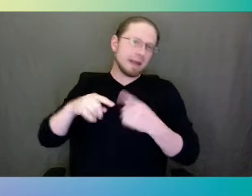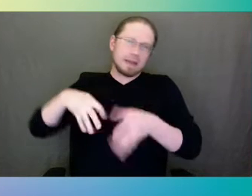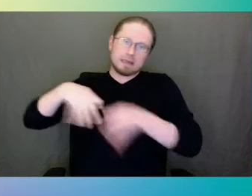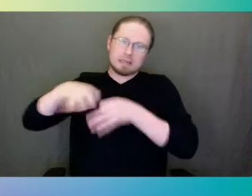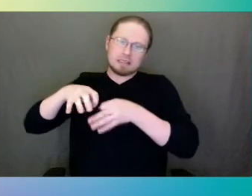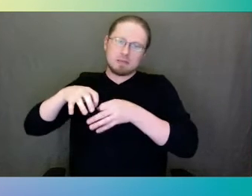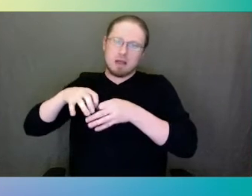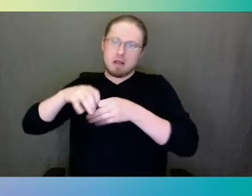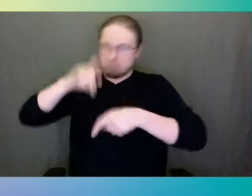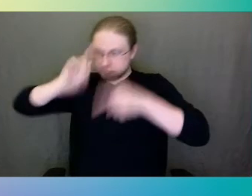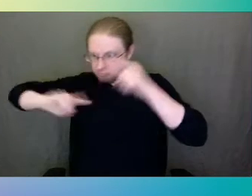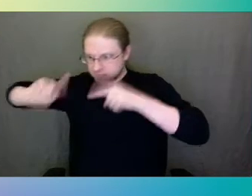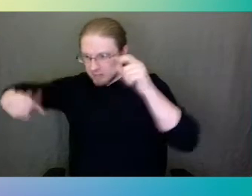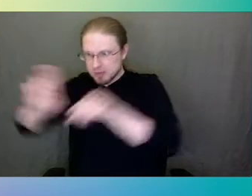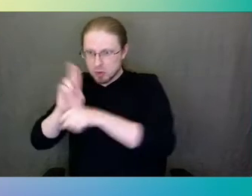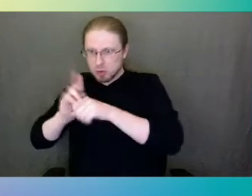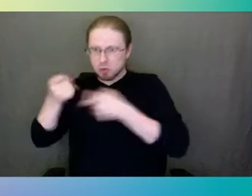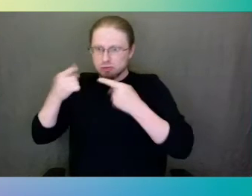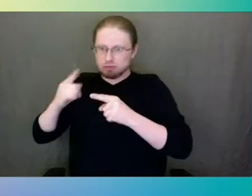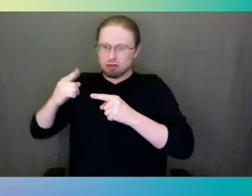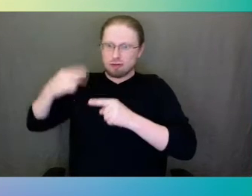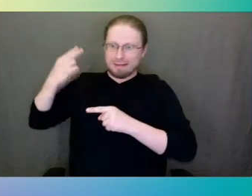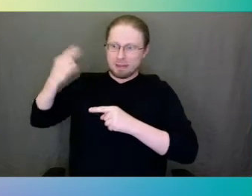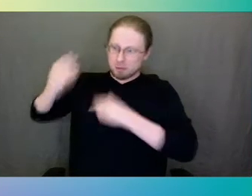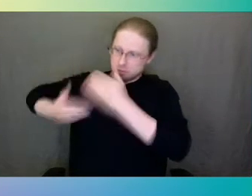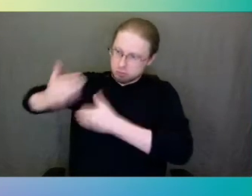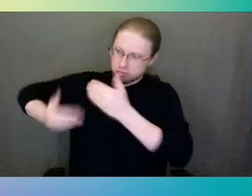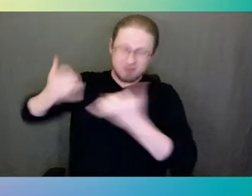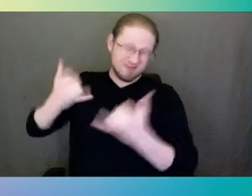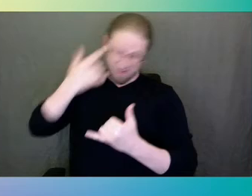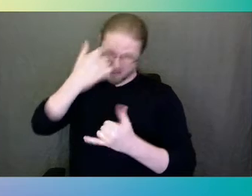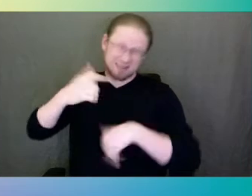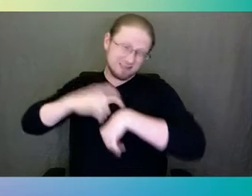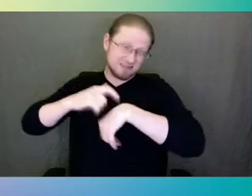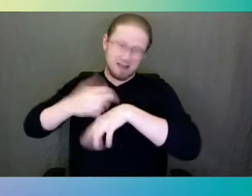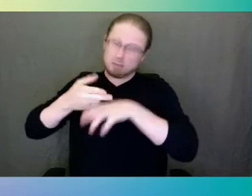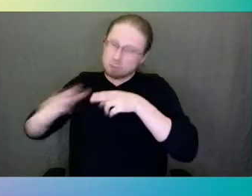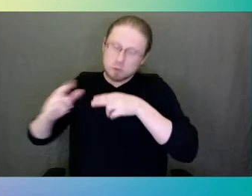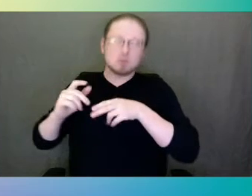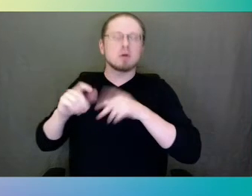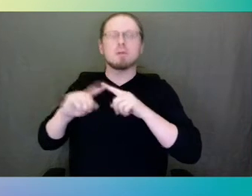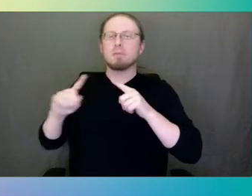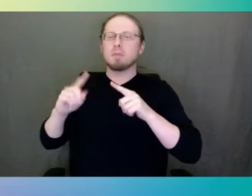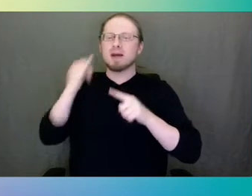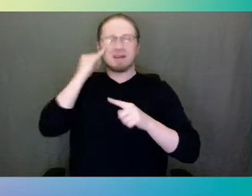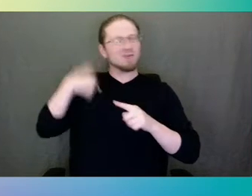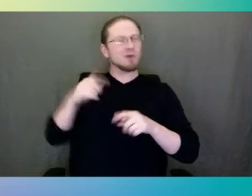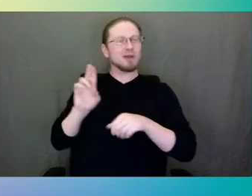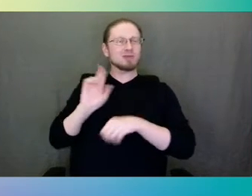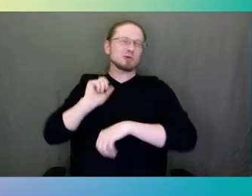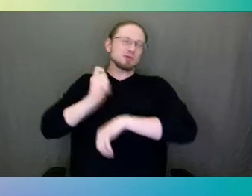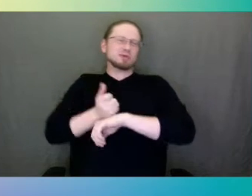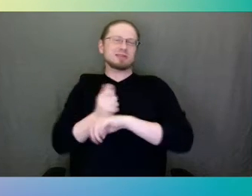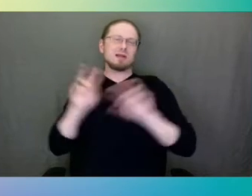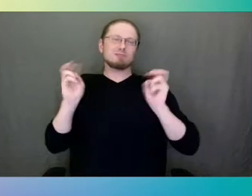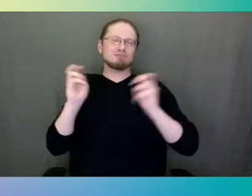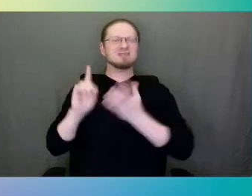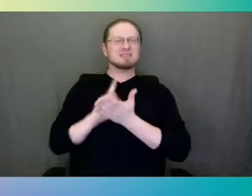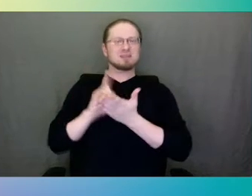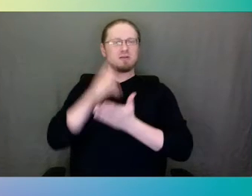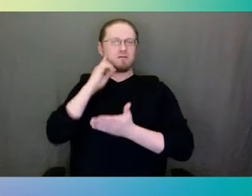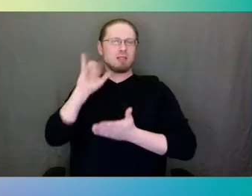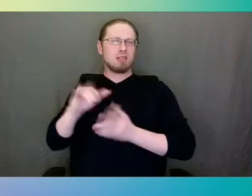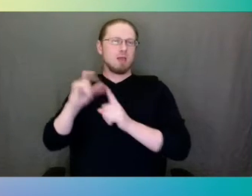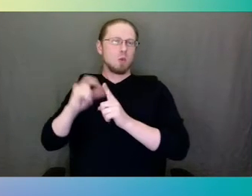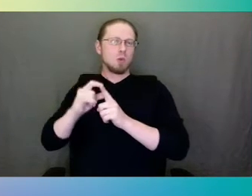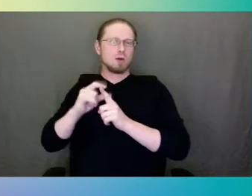history, but to kind of show you, if we did have a first century dictionary to explain arsenokoitai, this is probably what we would